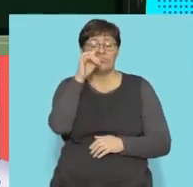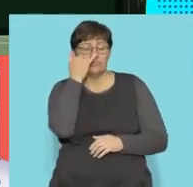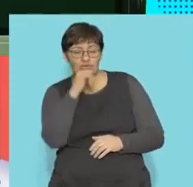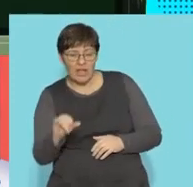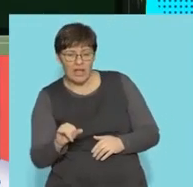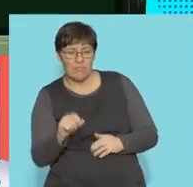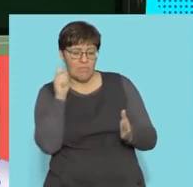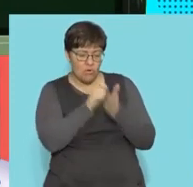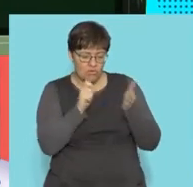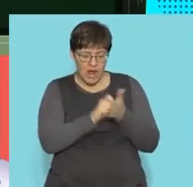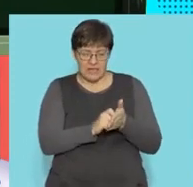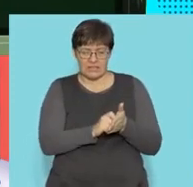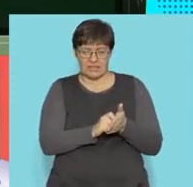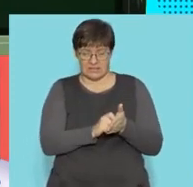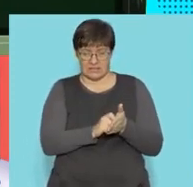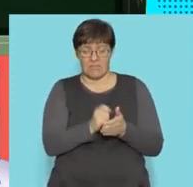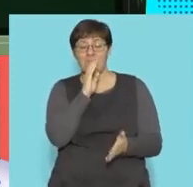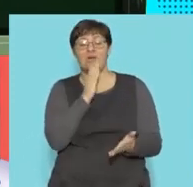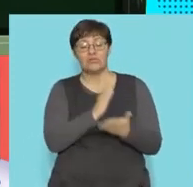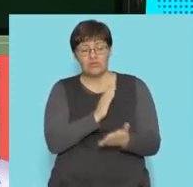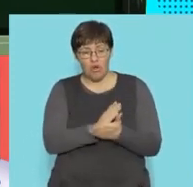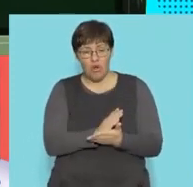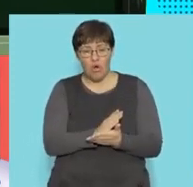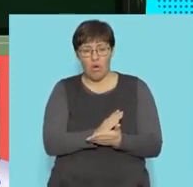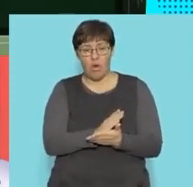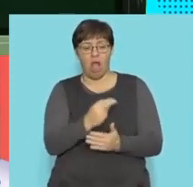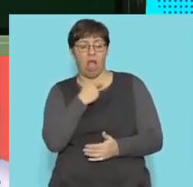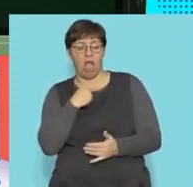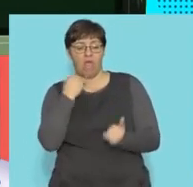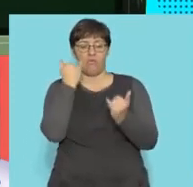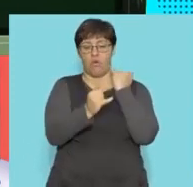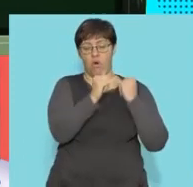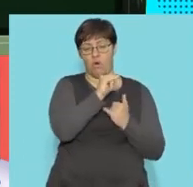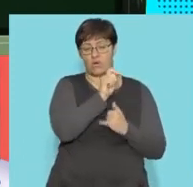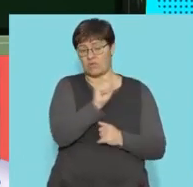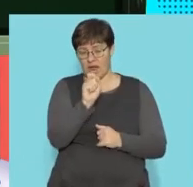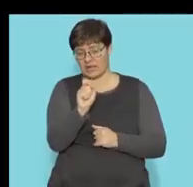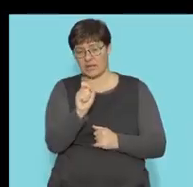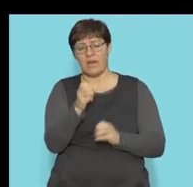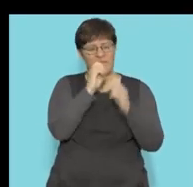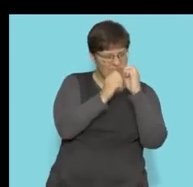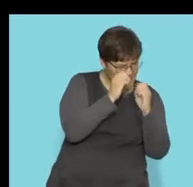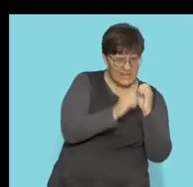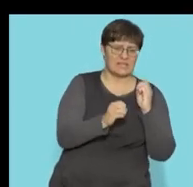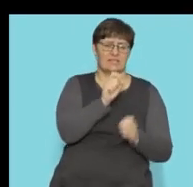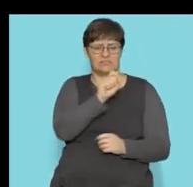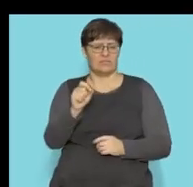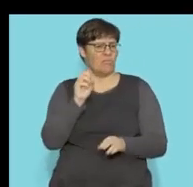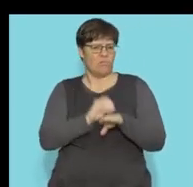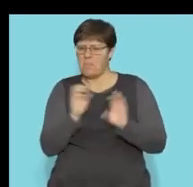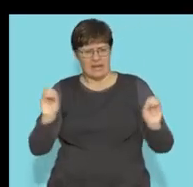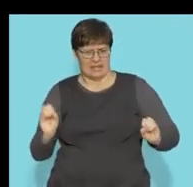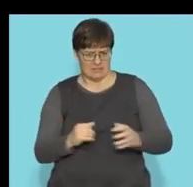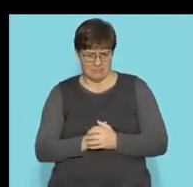you're doing, that you make sure that you've answered the question properly. Let's move on. The phase at